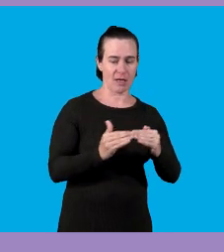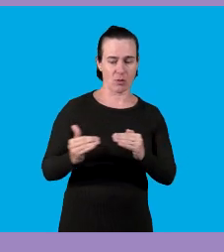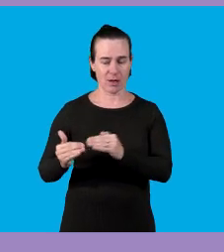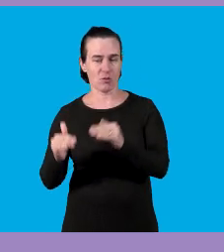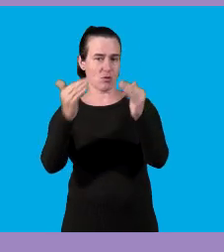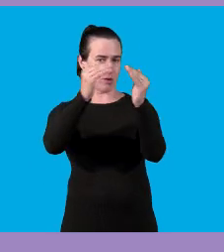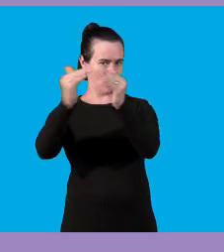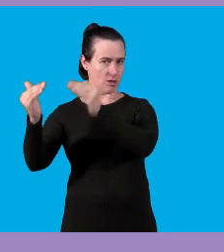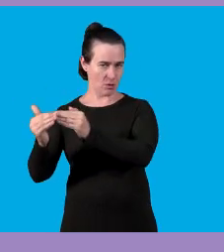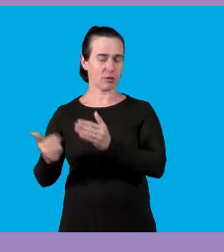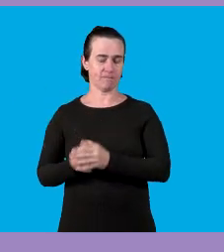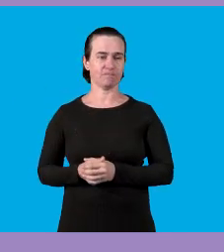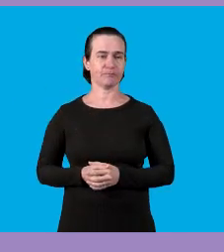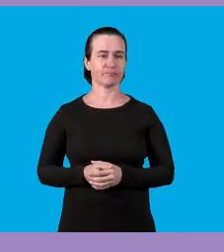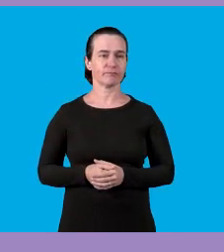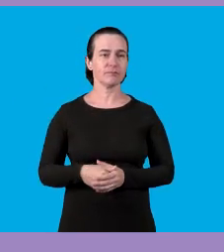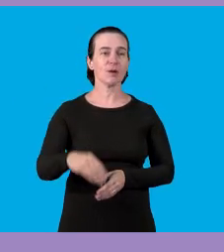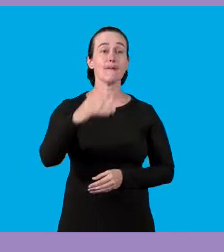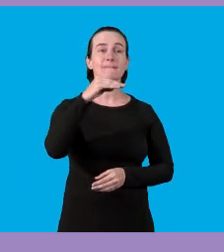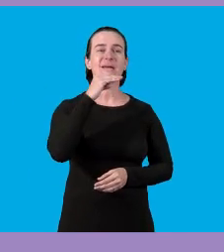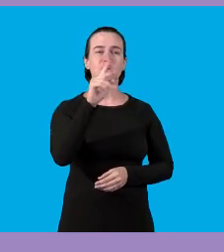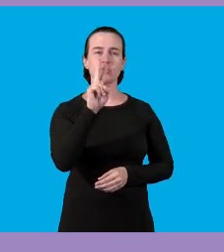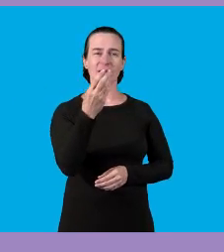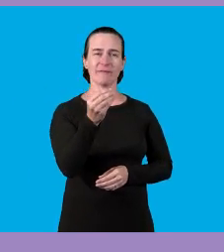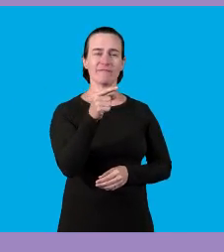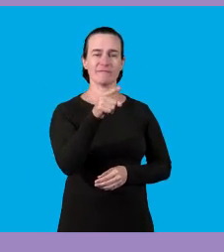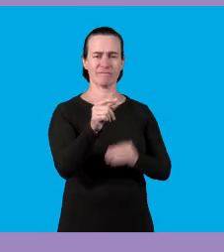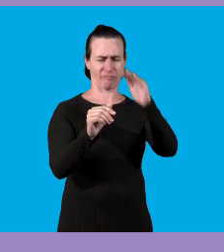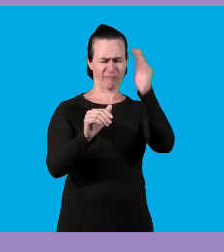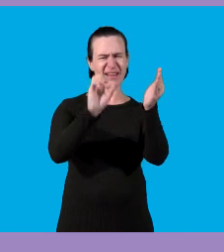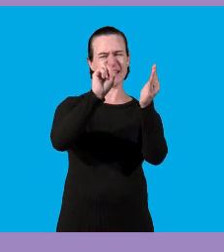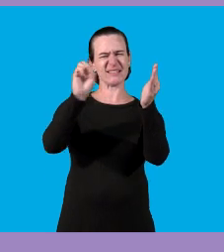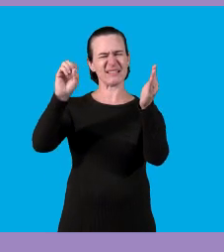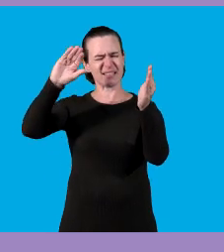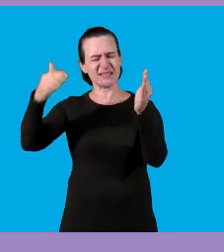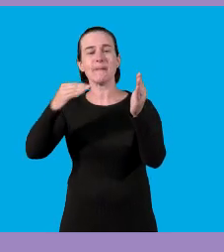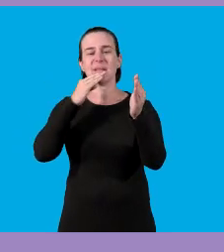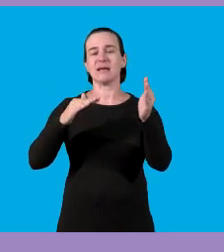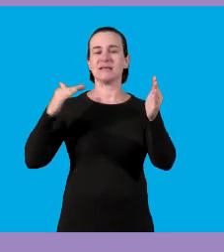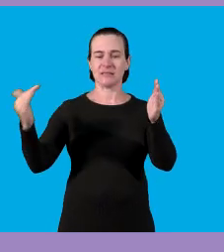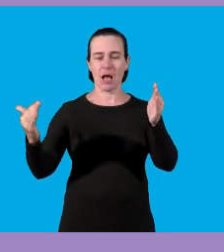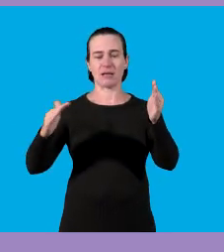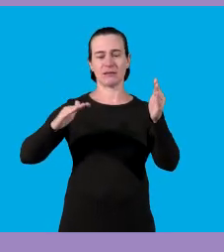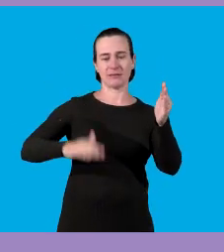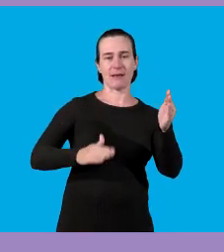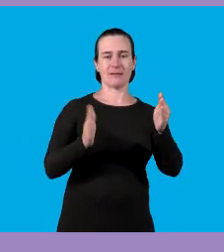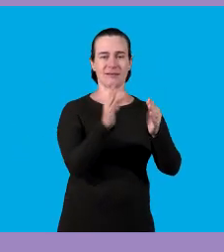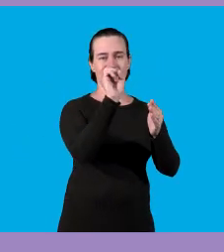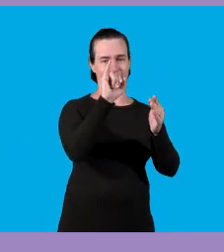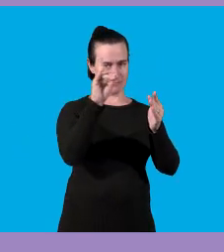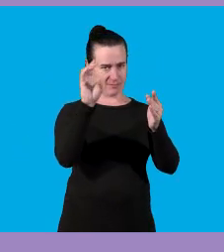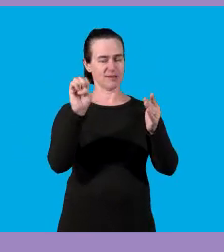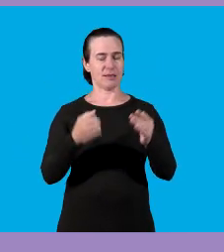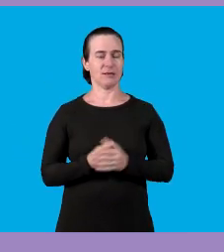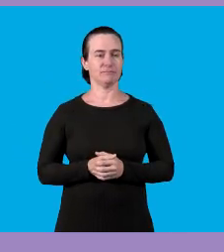those three S's there stand for three sides that are corresponding and equal. Now let's look at the second reason